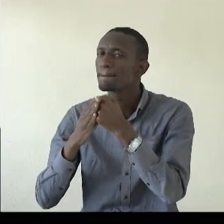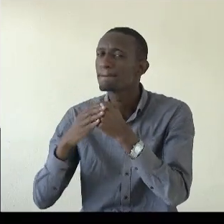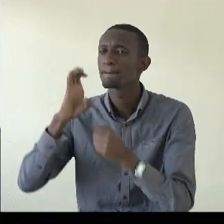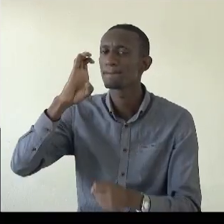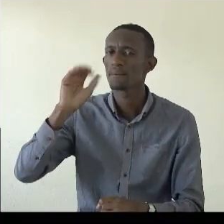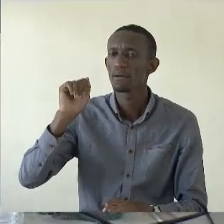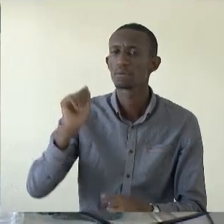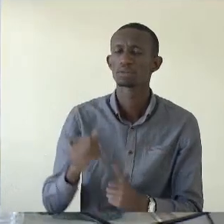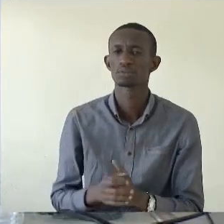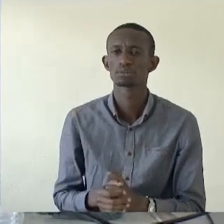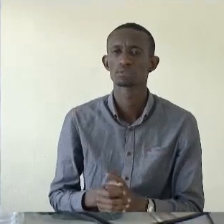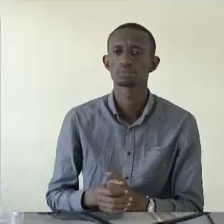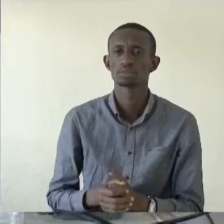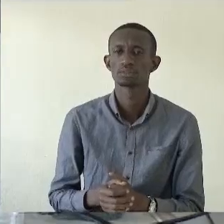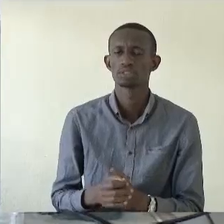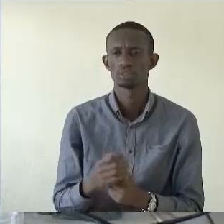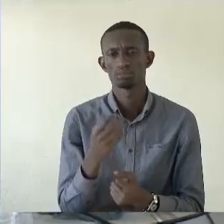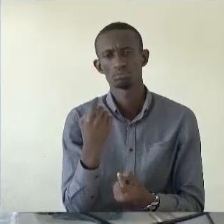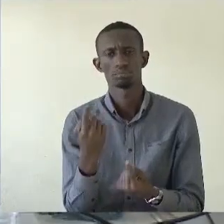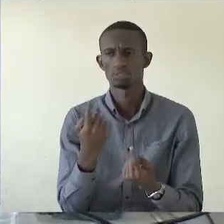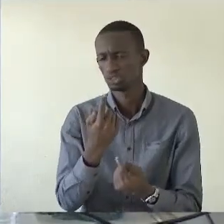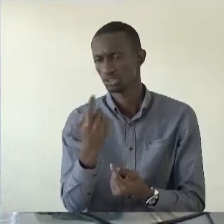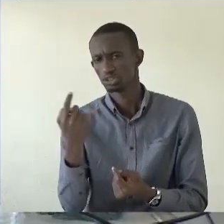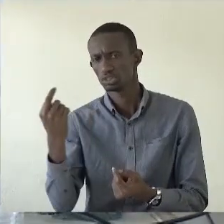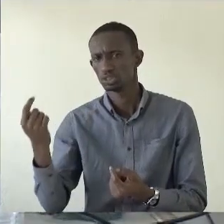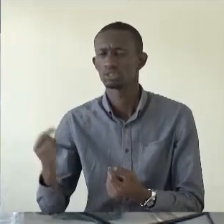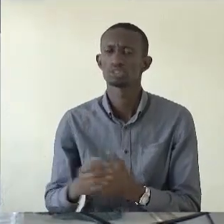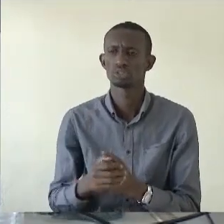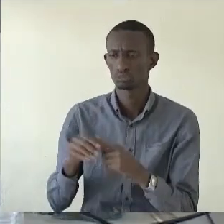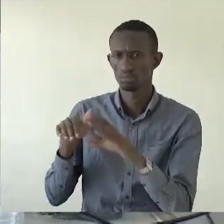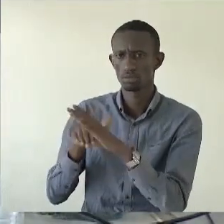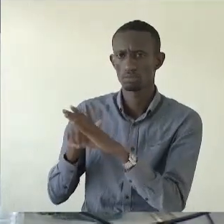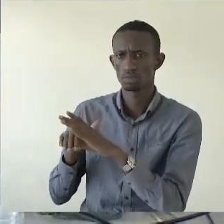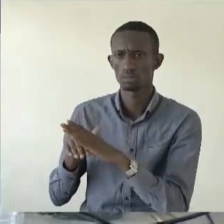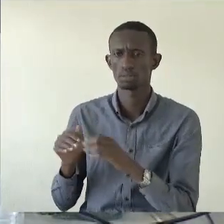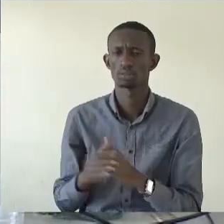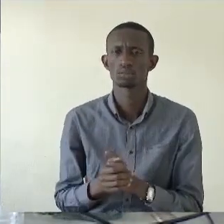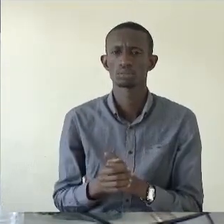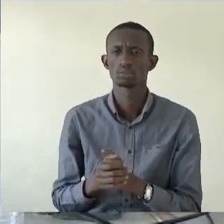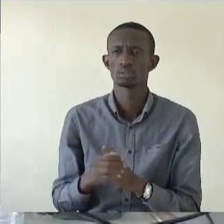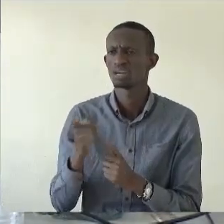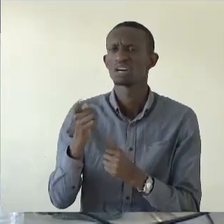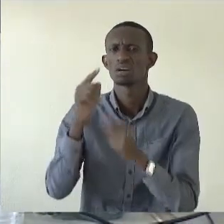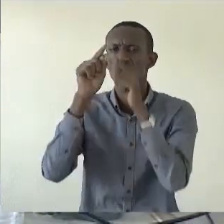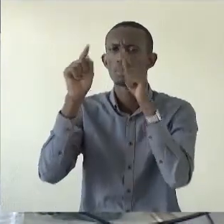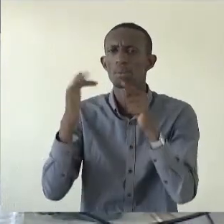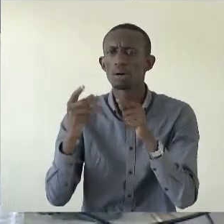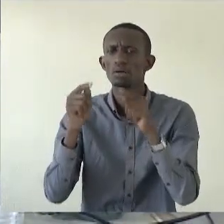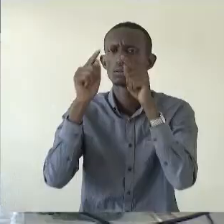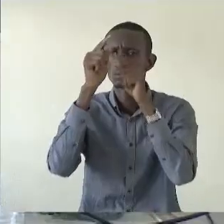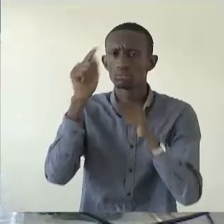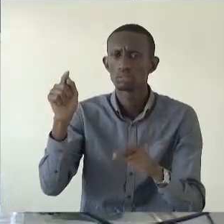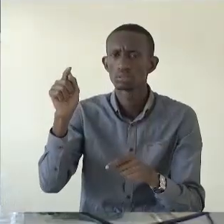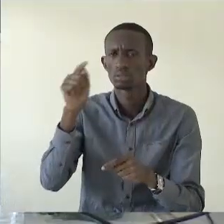Are these, on each corner, remember, they are carbon atoms. So how many are they? You have 1, 2, 3,